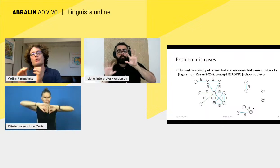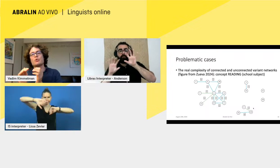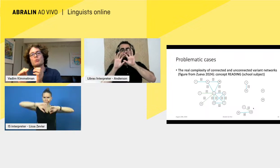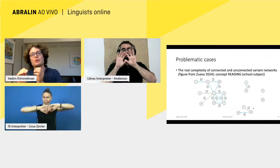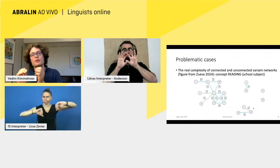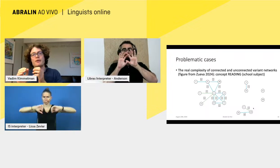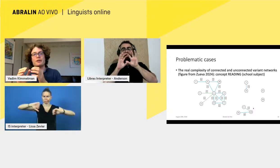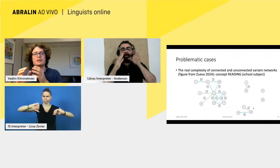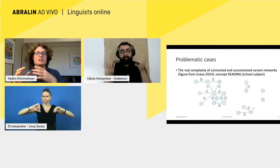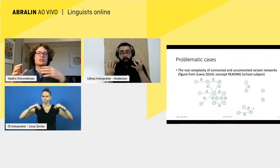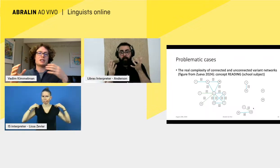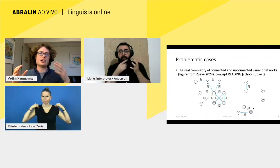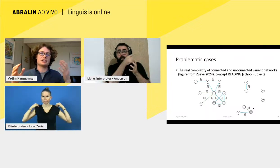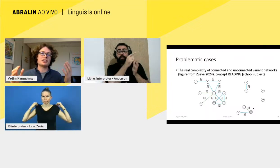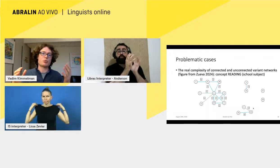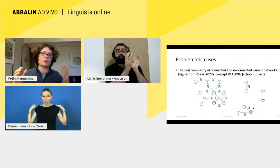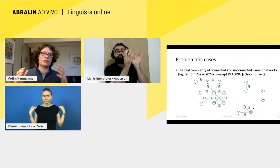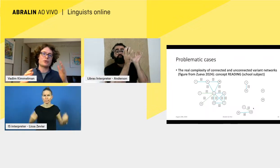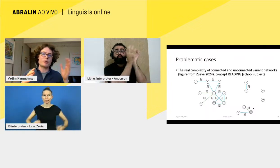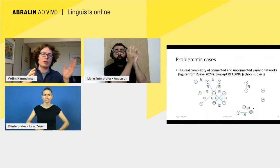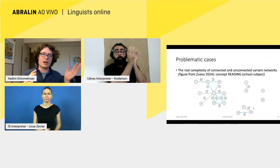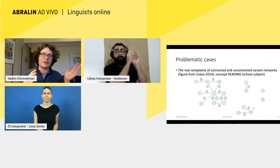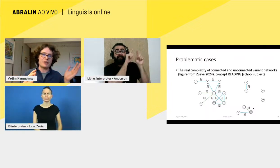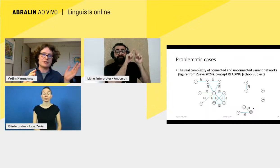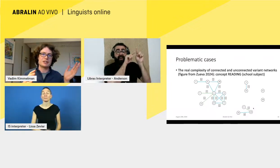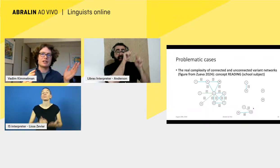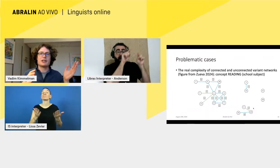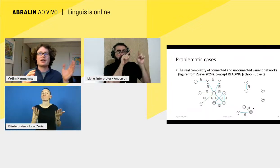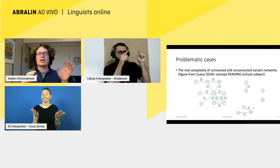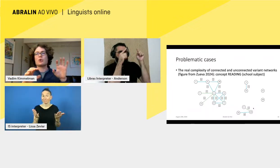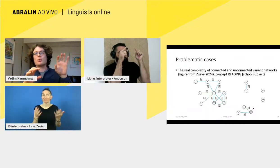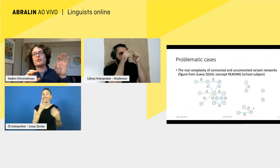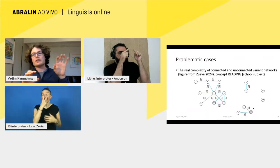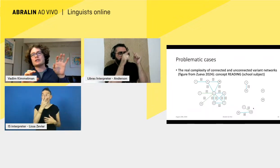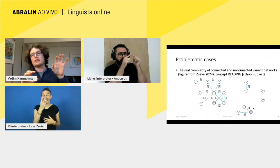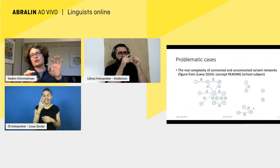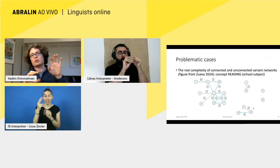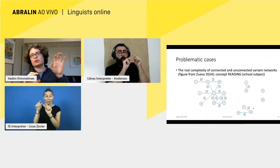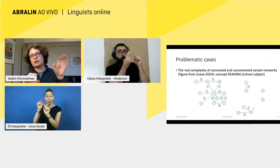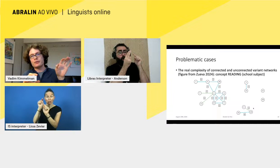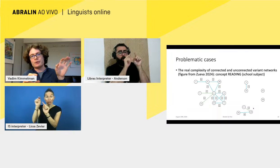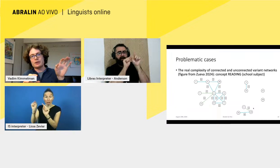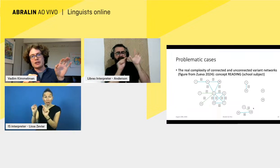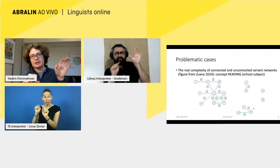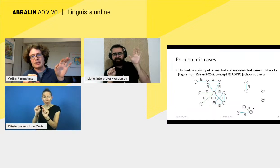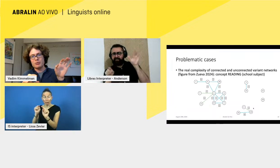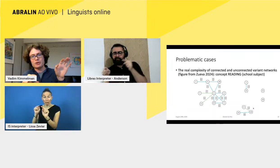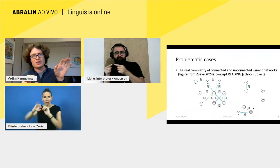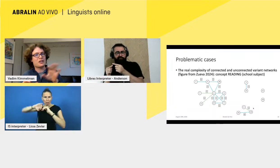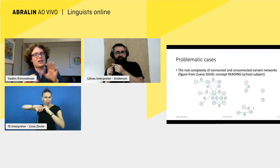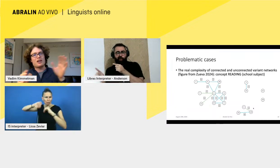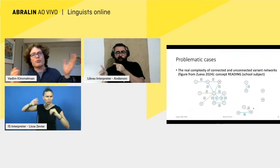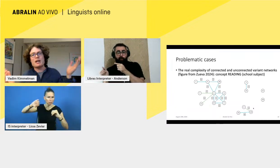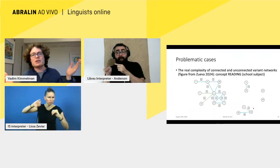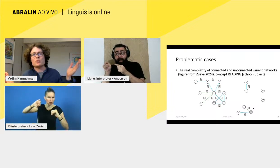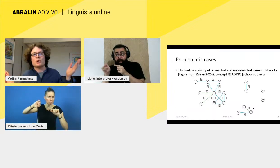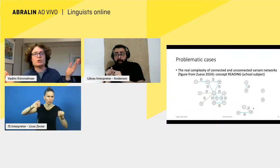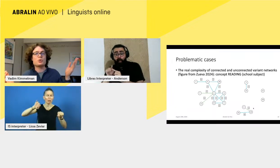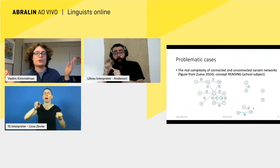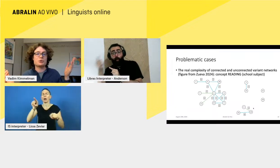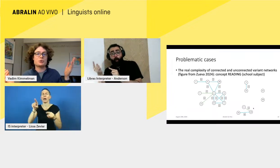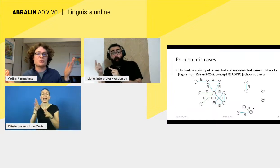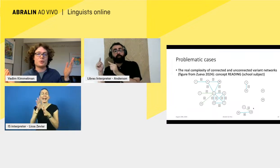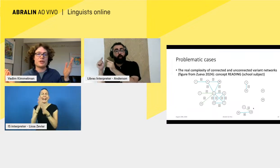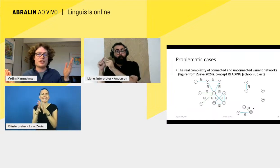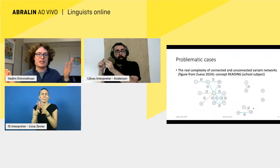when some group of variants is clearly separate from others, then obviously those are different lexemes. But